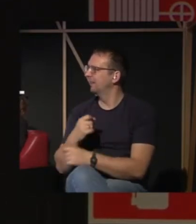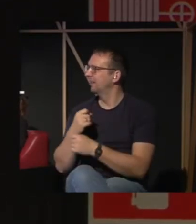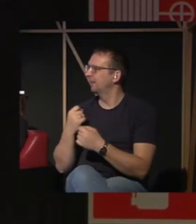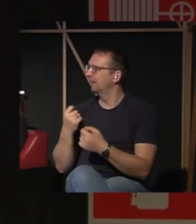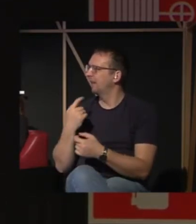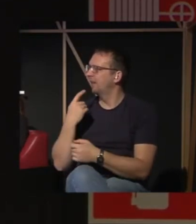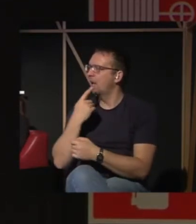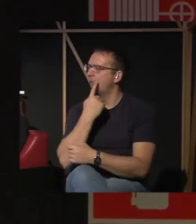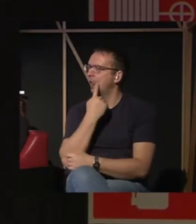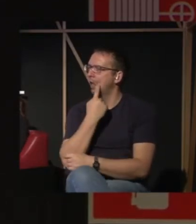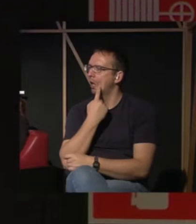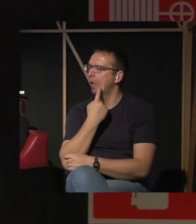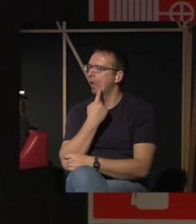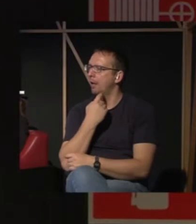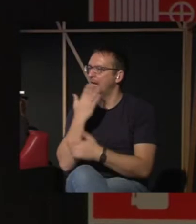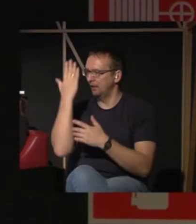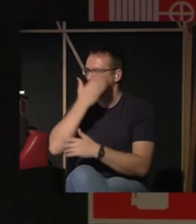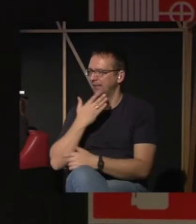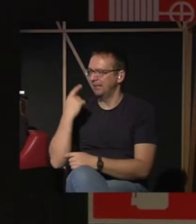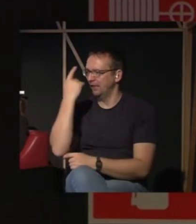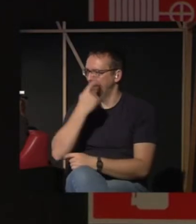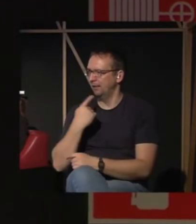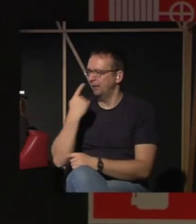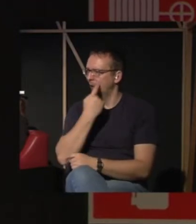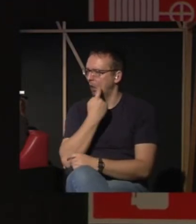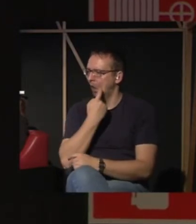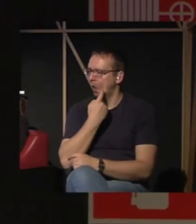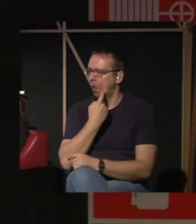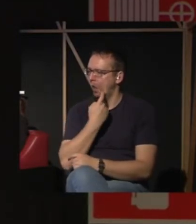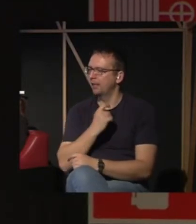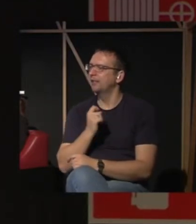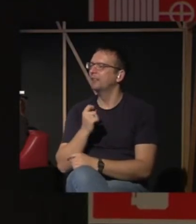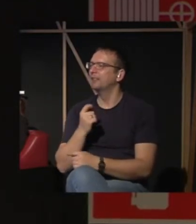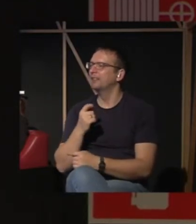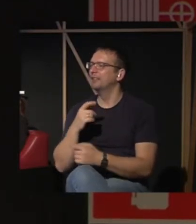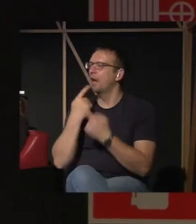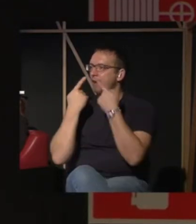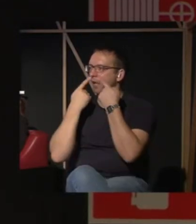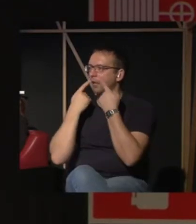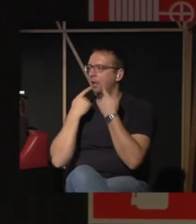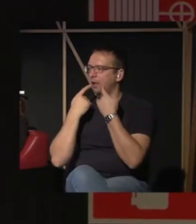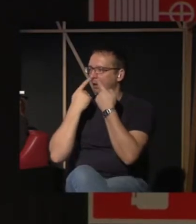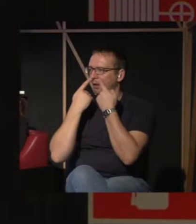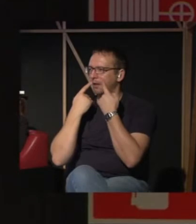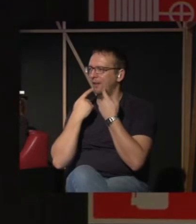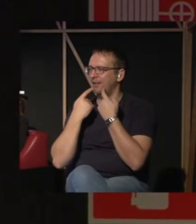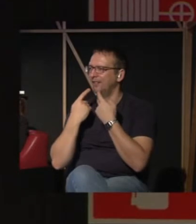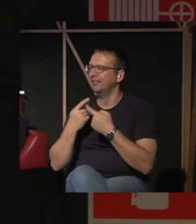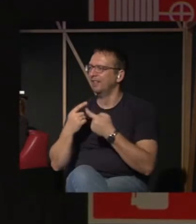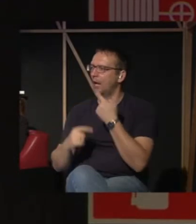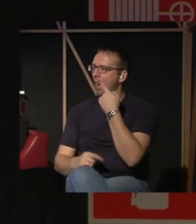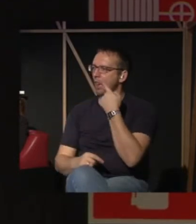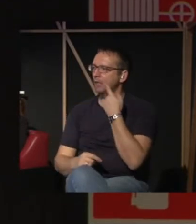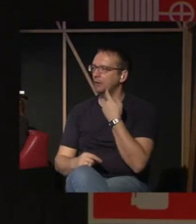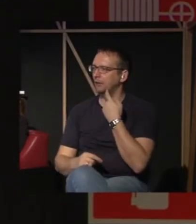the left side of my mouth. This is the result of upurstuva. We really had to be persistent in order to